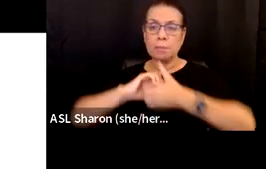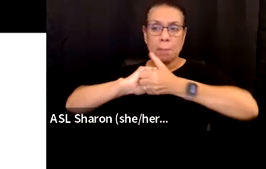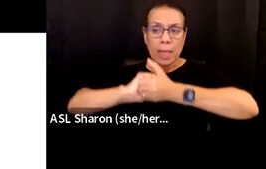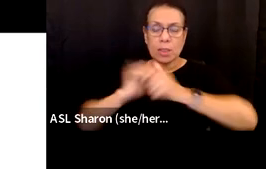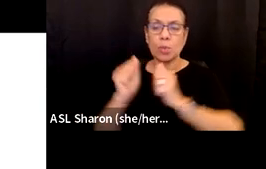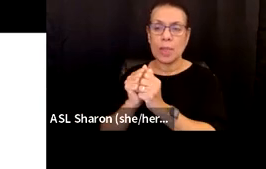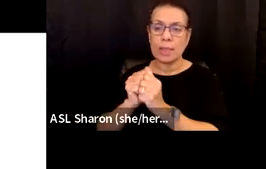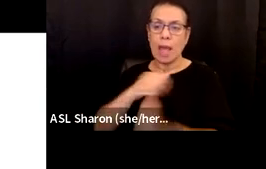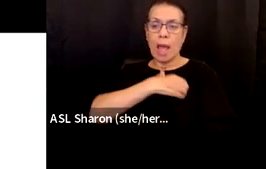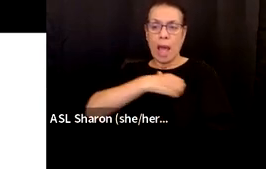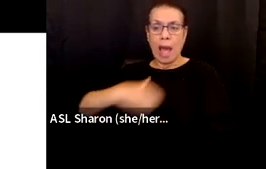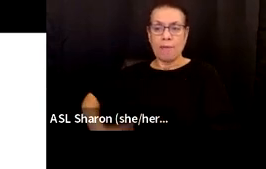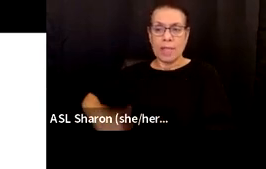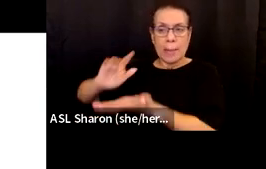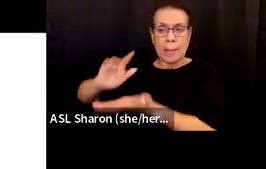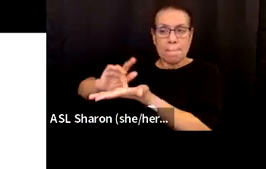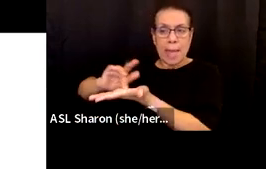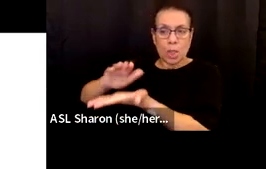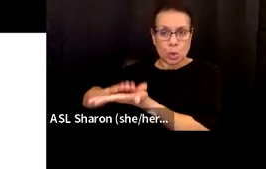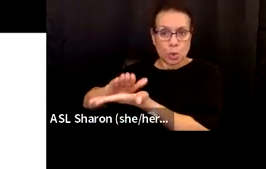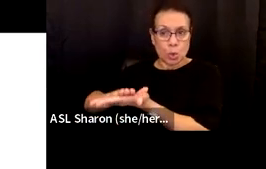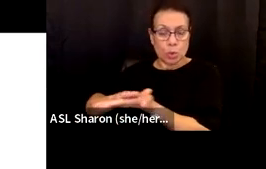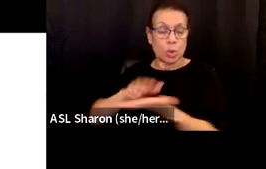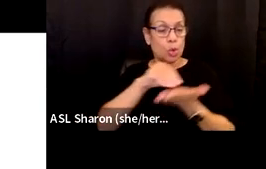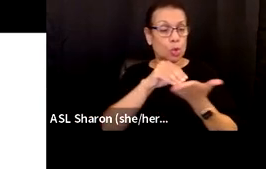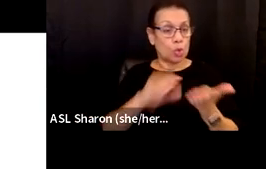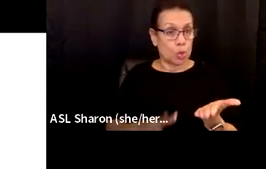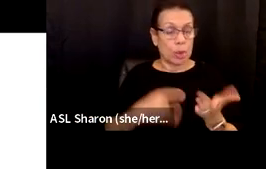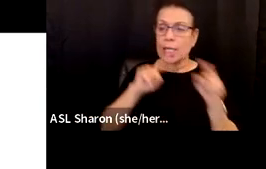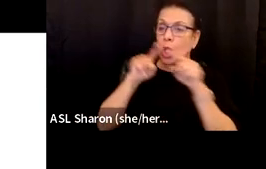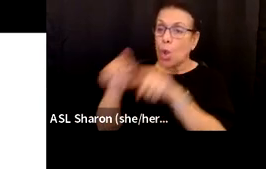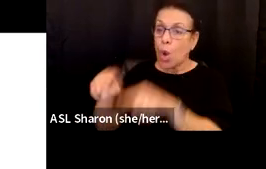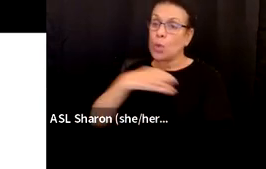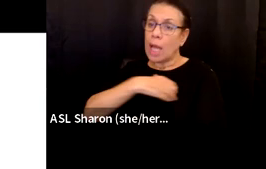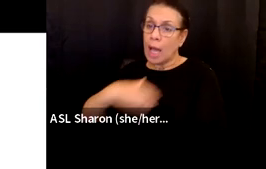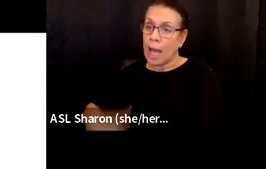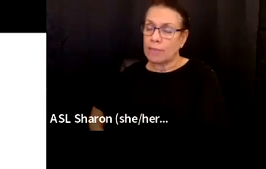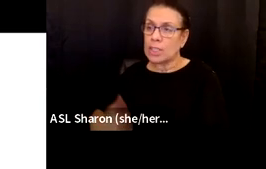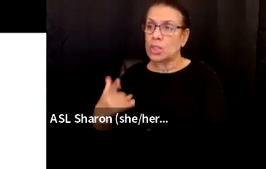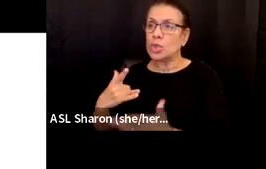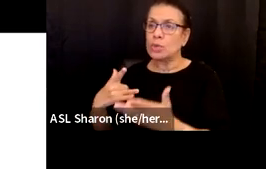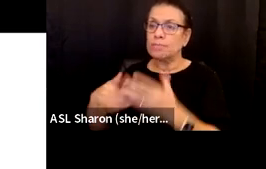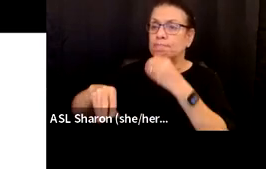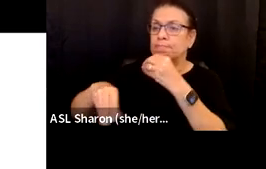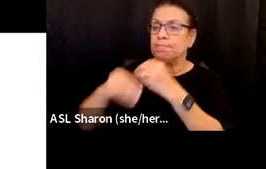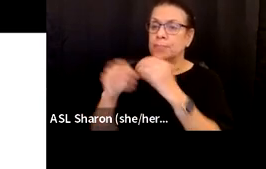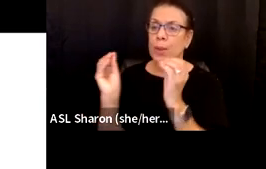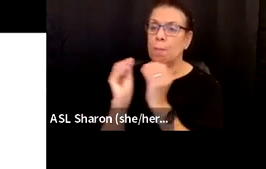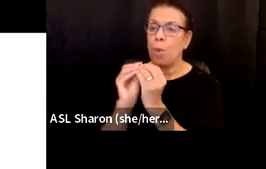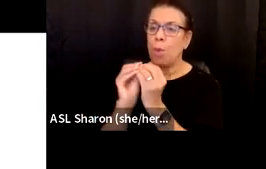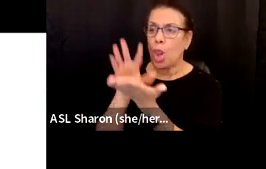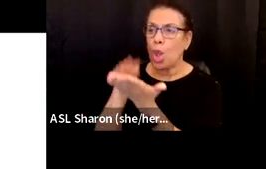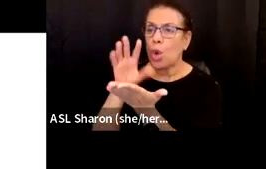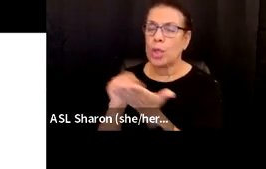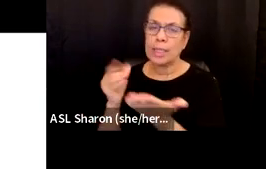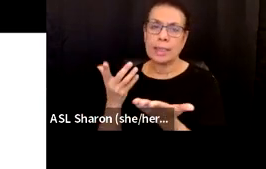school so our students have opportunities to go on campus at harvard medical school to extend their their learning in biomedical